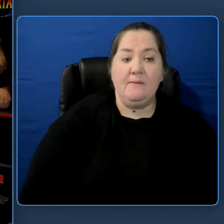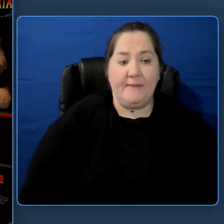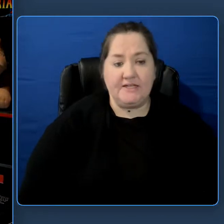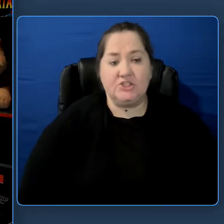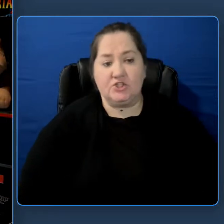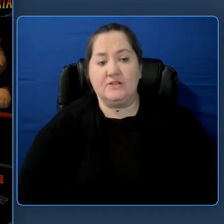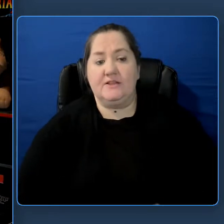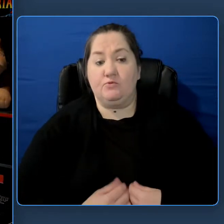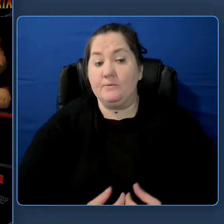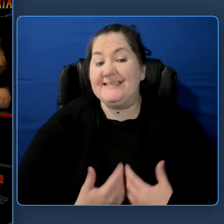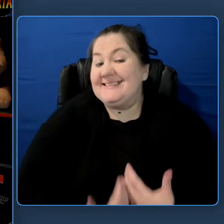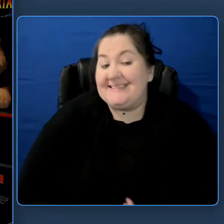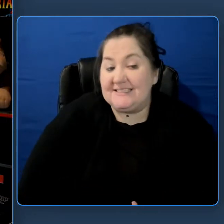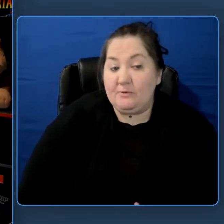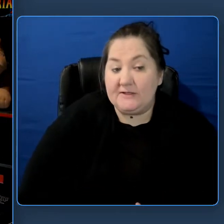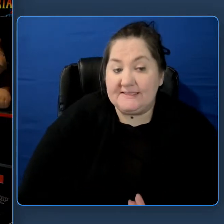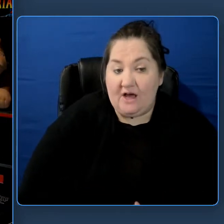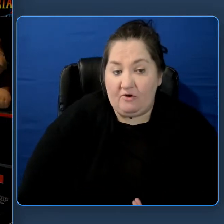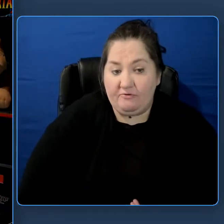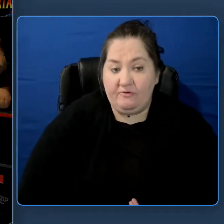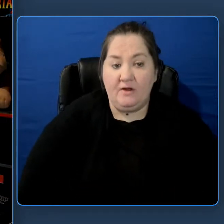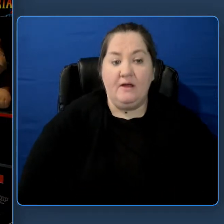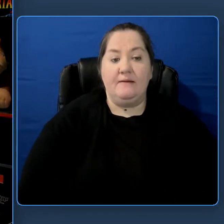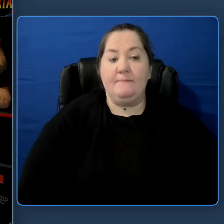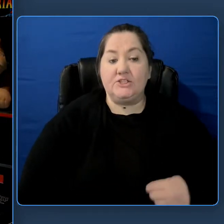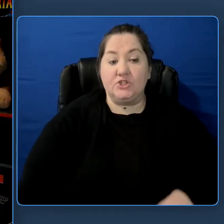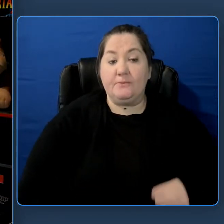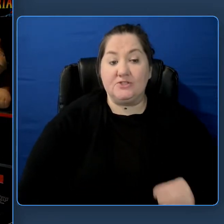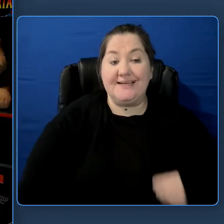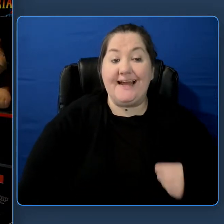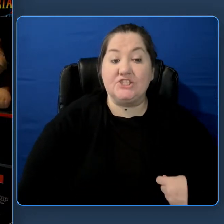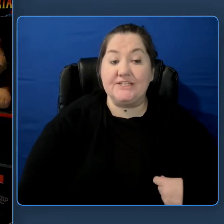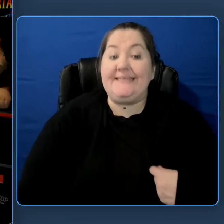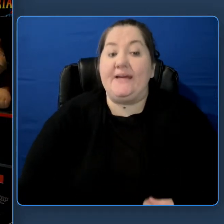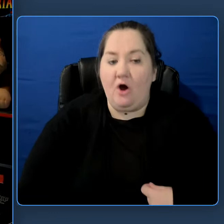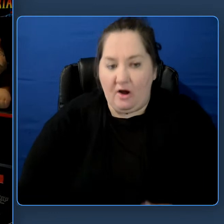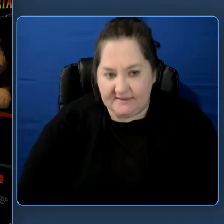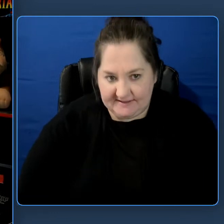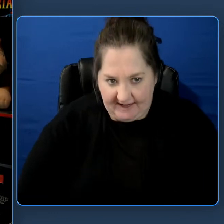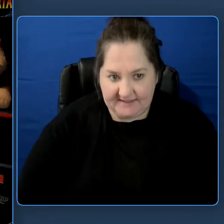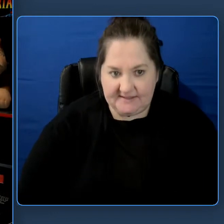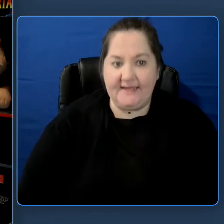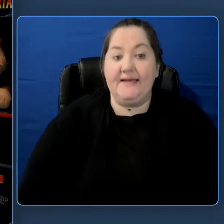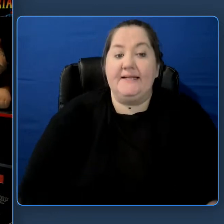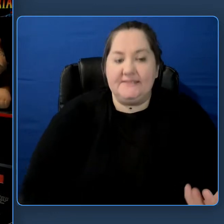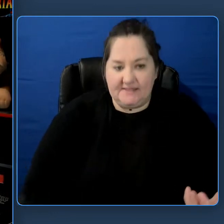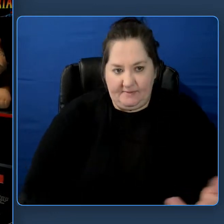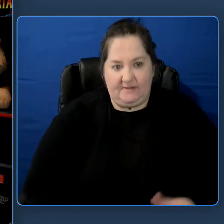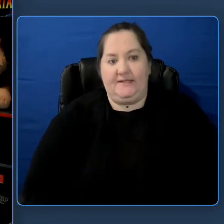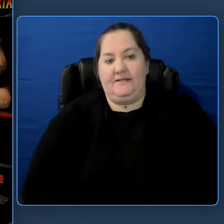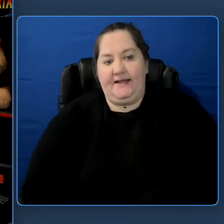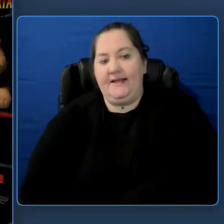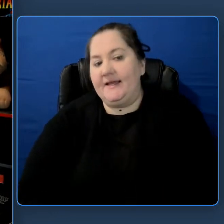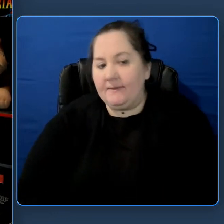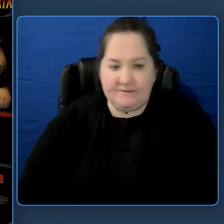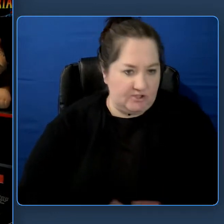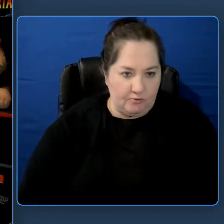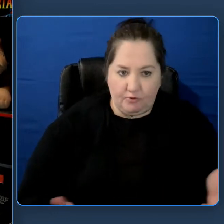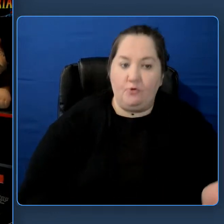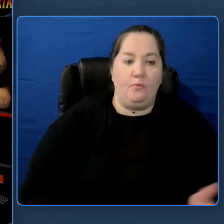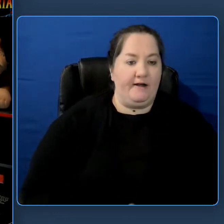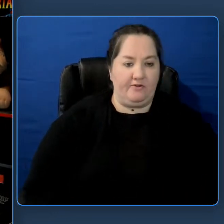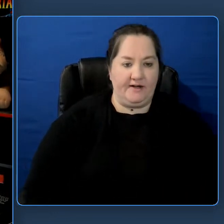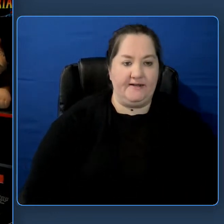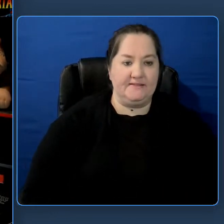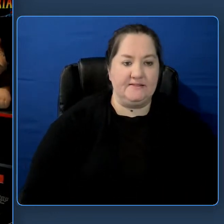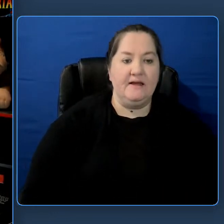site, make sure that the room is accessible itself. Make sure the person can actually get on site. They can get into the building. They can get up to